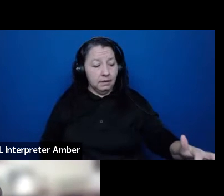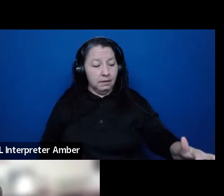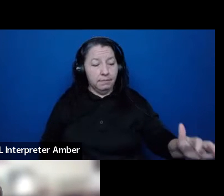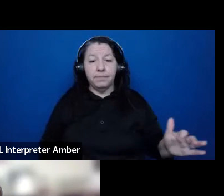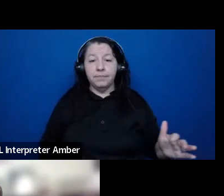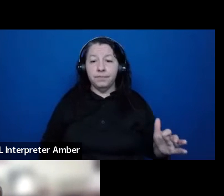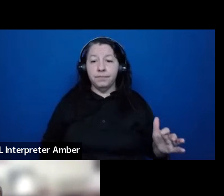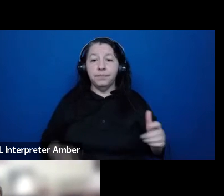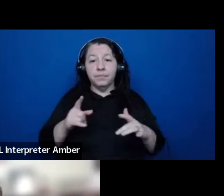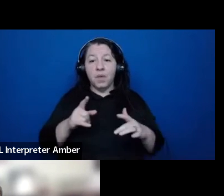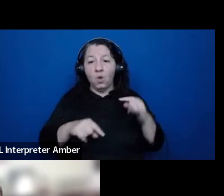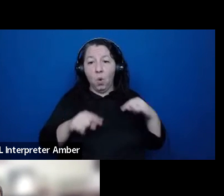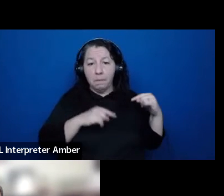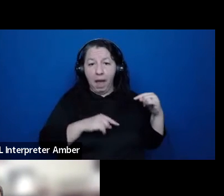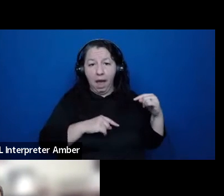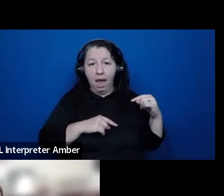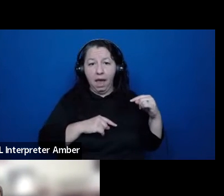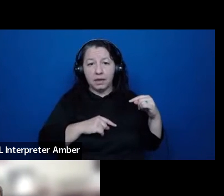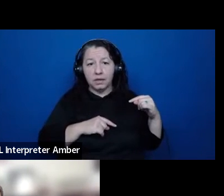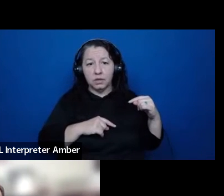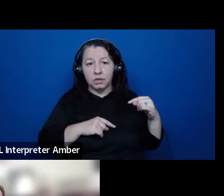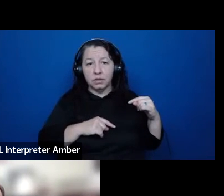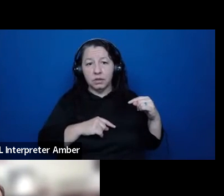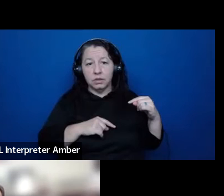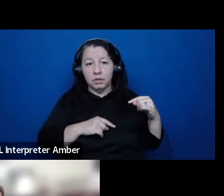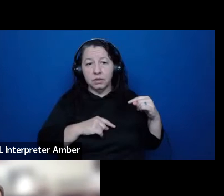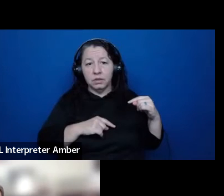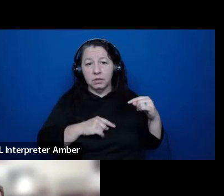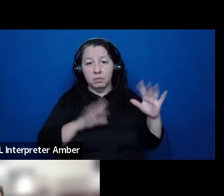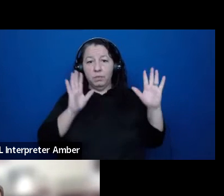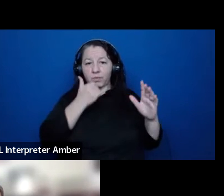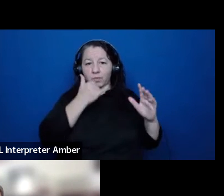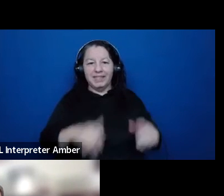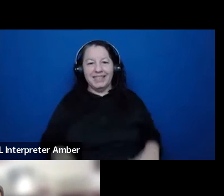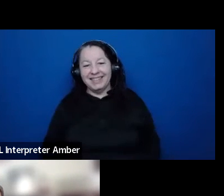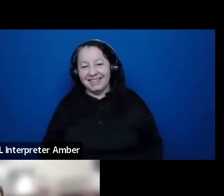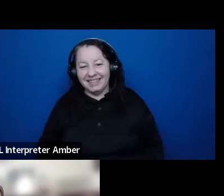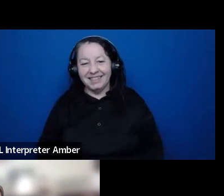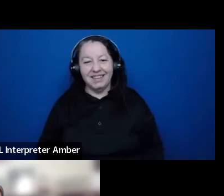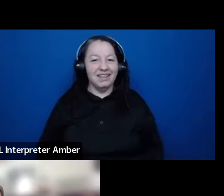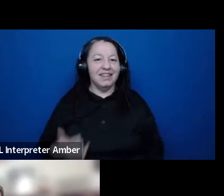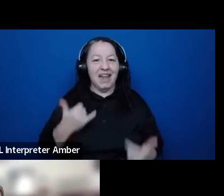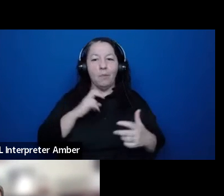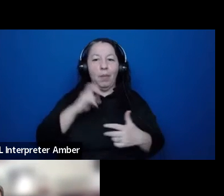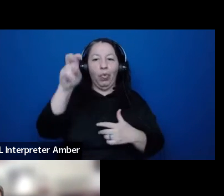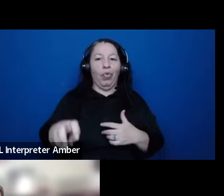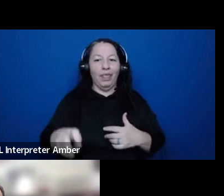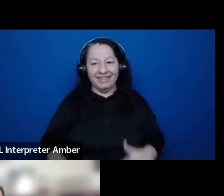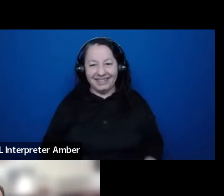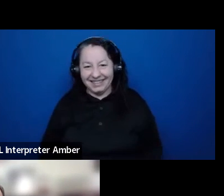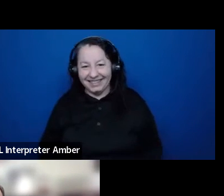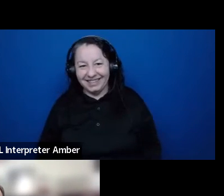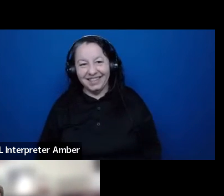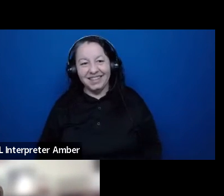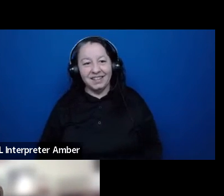going to skip back to, I just wanted to, oops, now I went way ahead. Wanted to go back